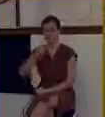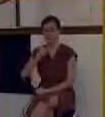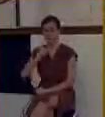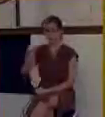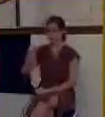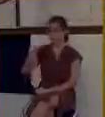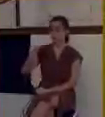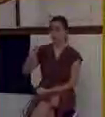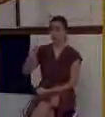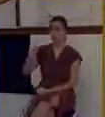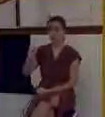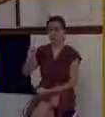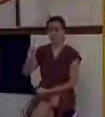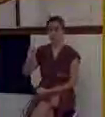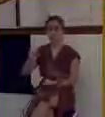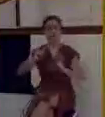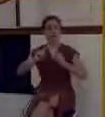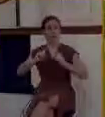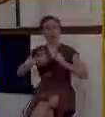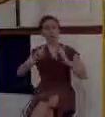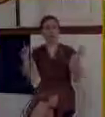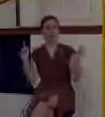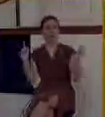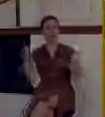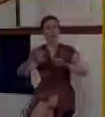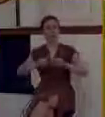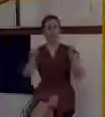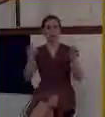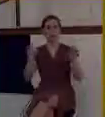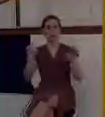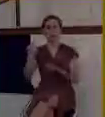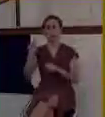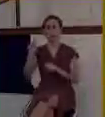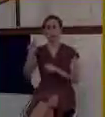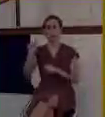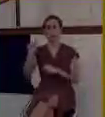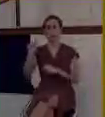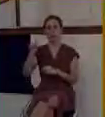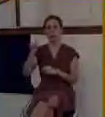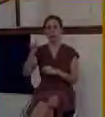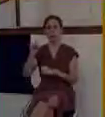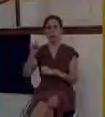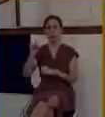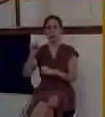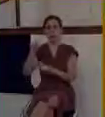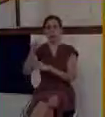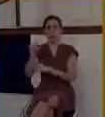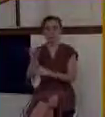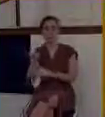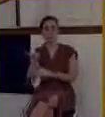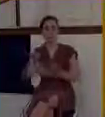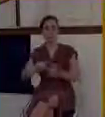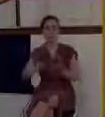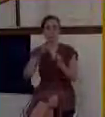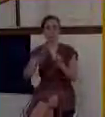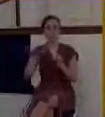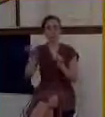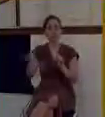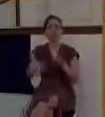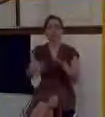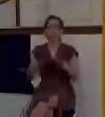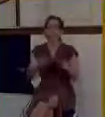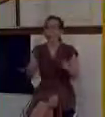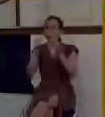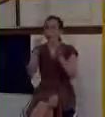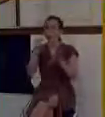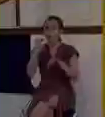orthodoxy, a serious mistake that you're making. This leads to the third point. It matters because your salvation depends on it. Because again, look what